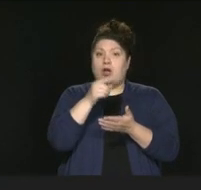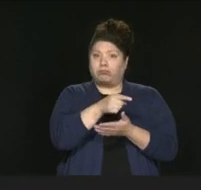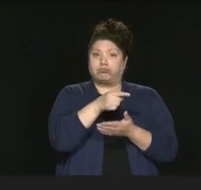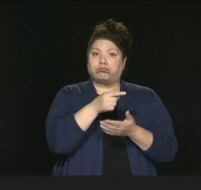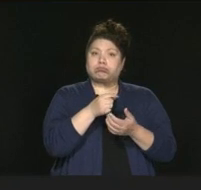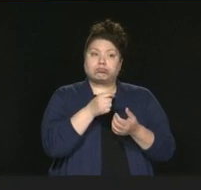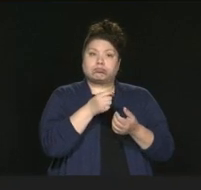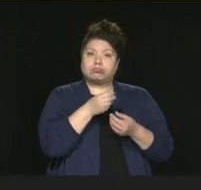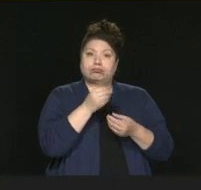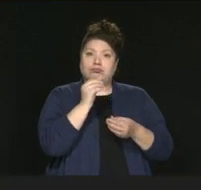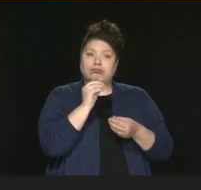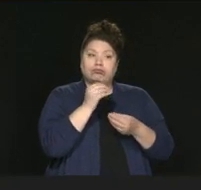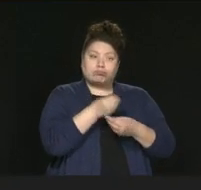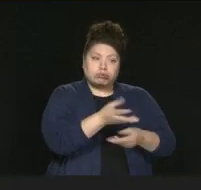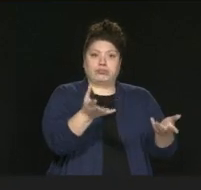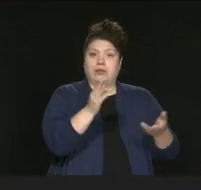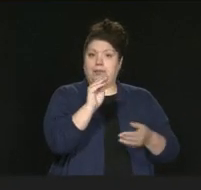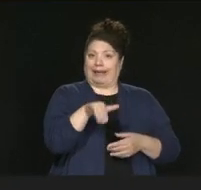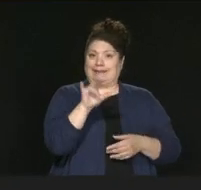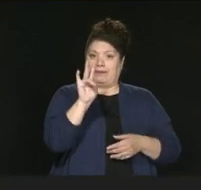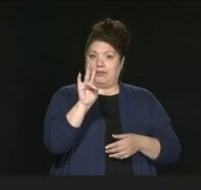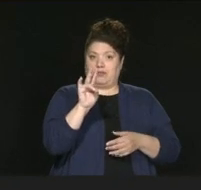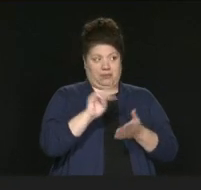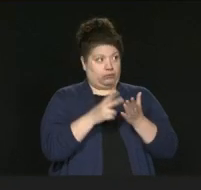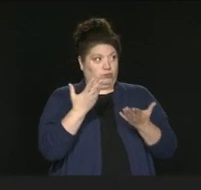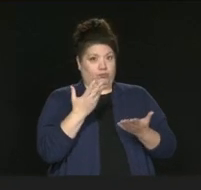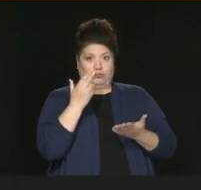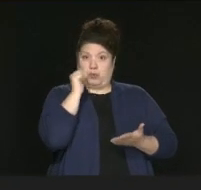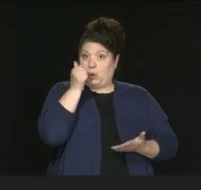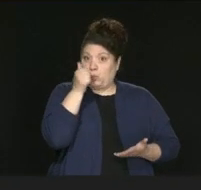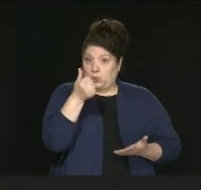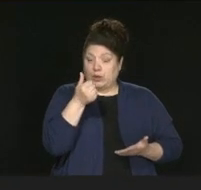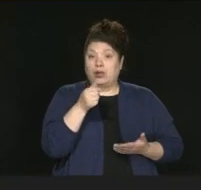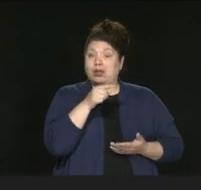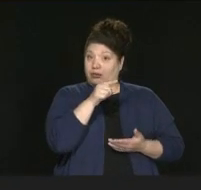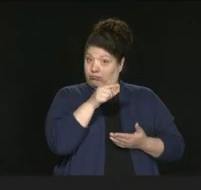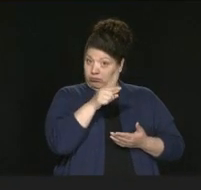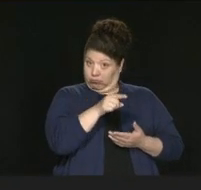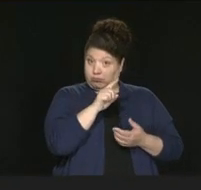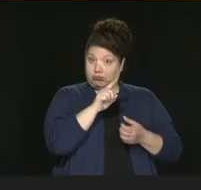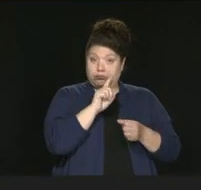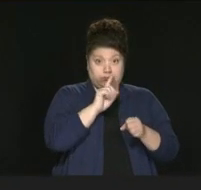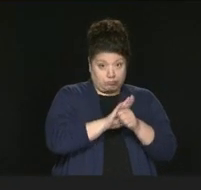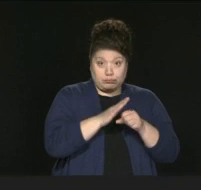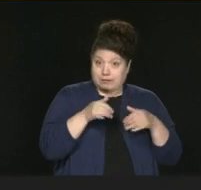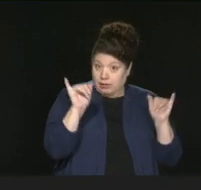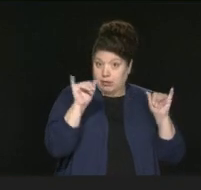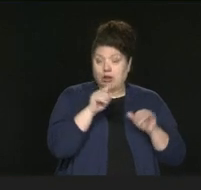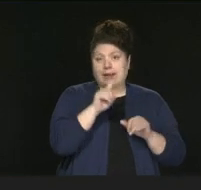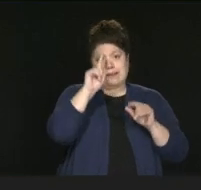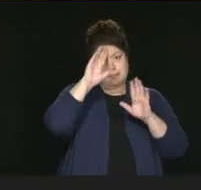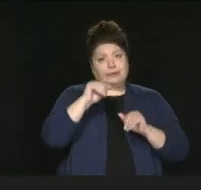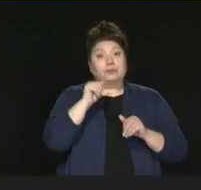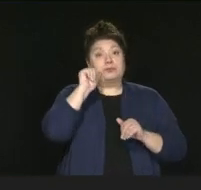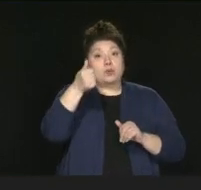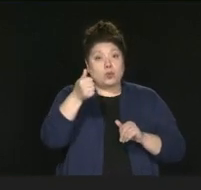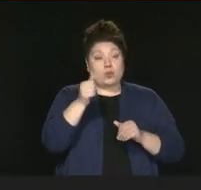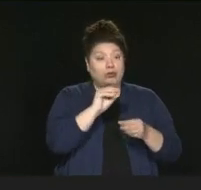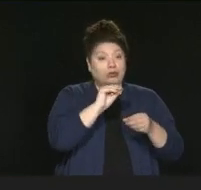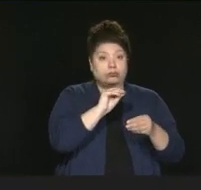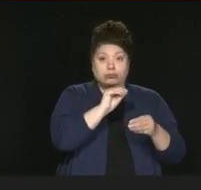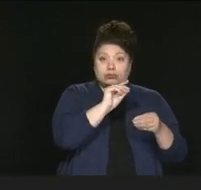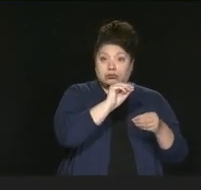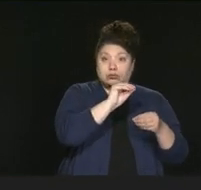how much money do you expect to be sending out tomorrow? If so, also, are you